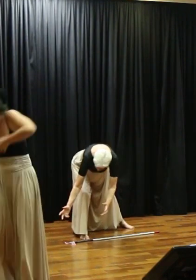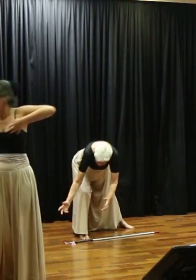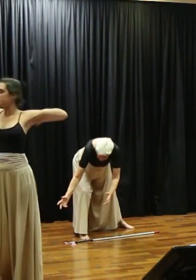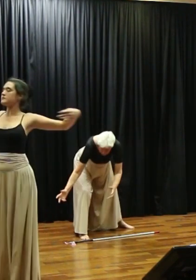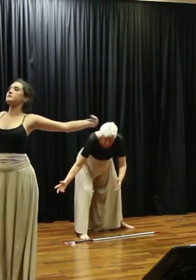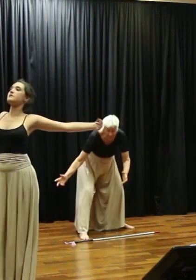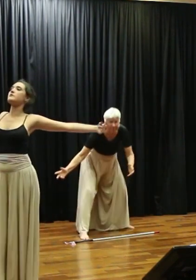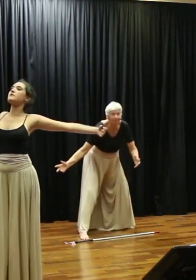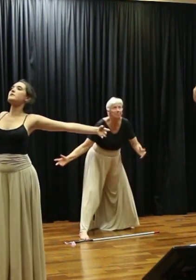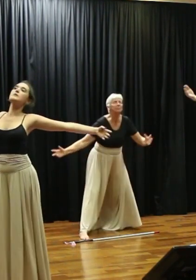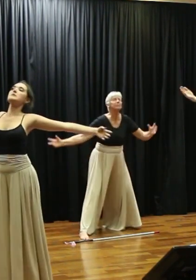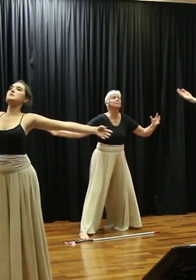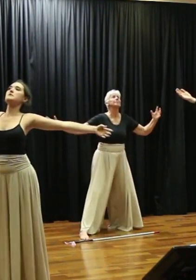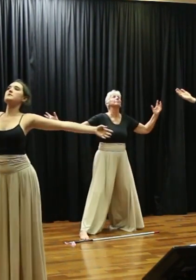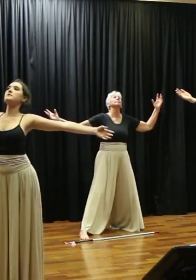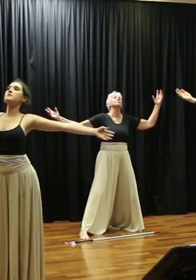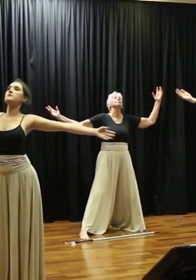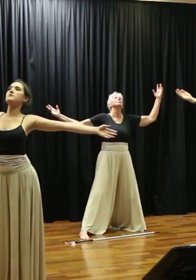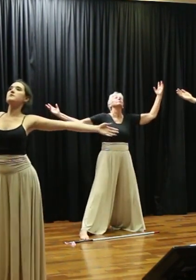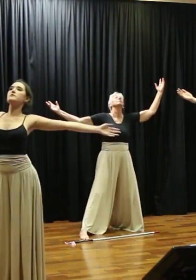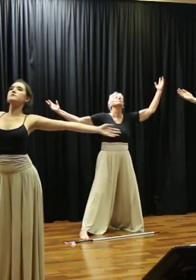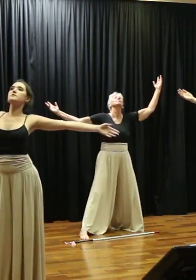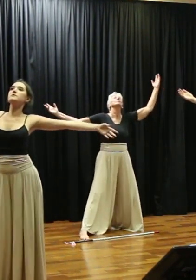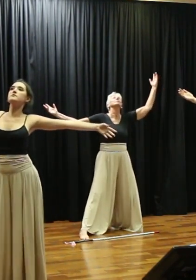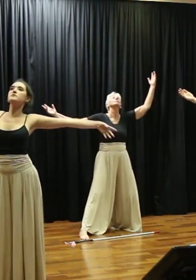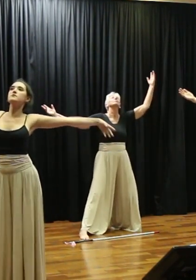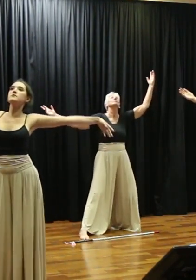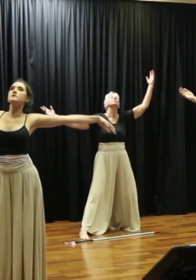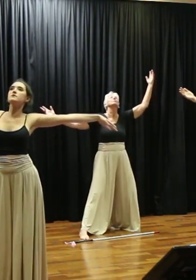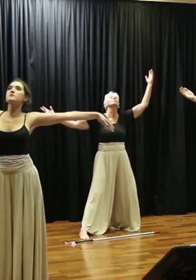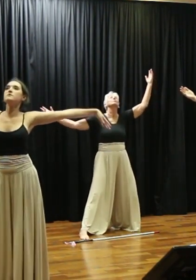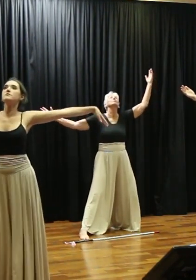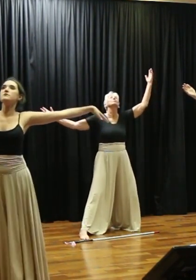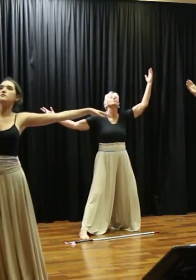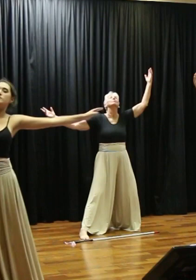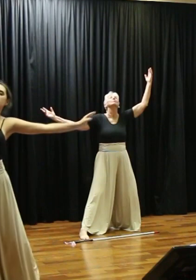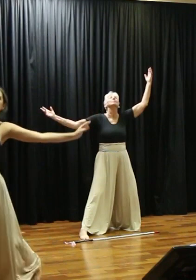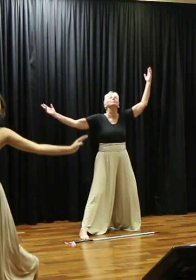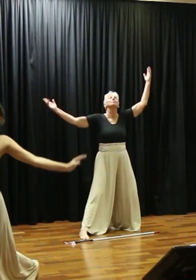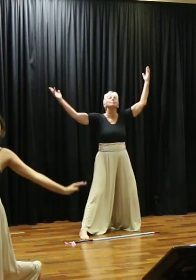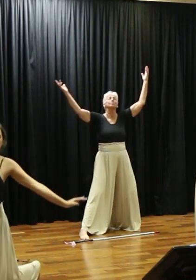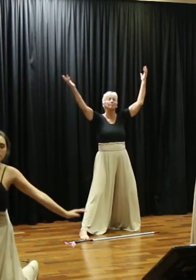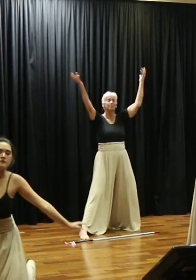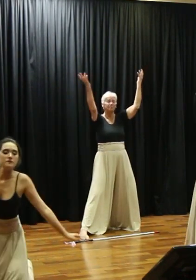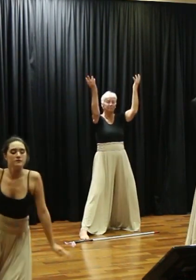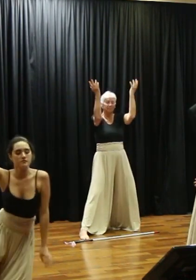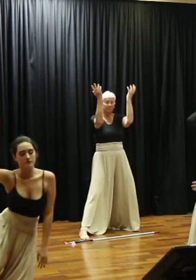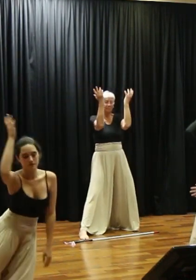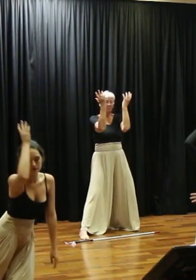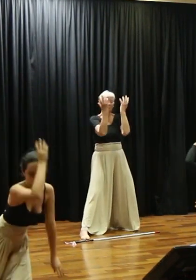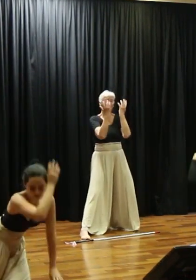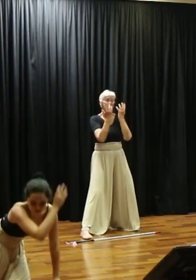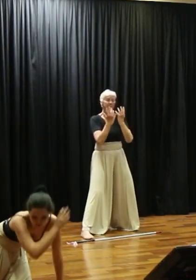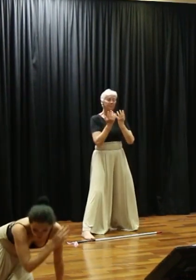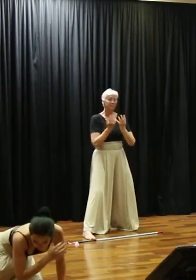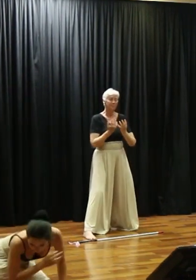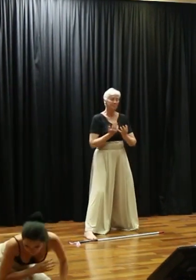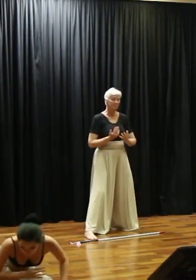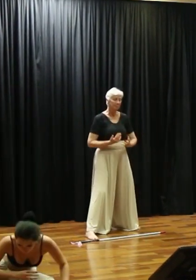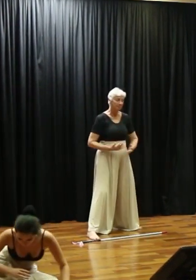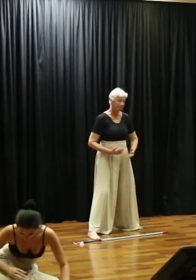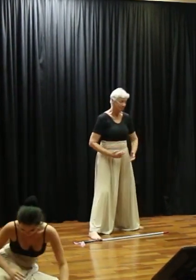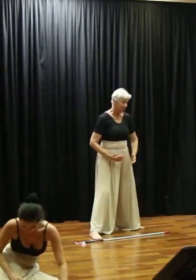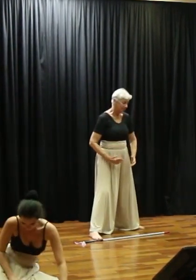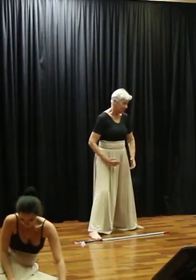And sooner or later it's over. I just don't wanna miss